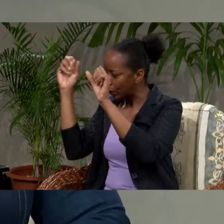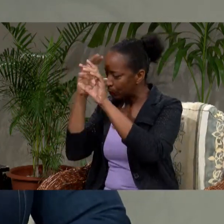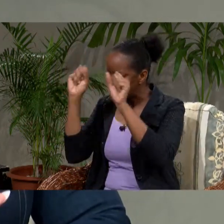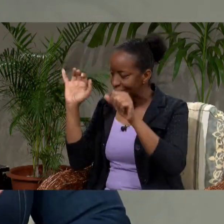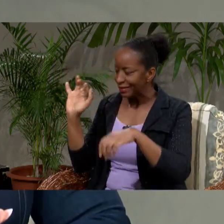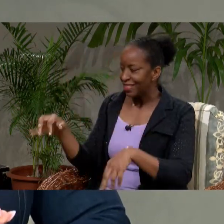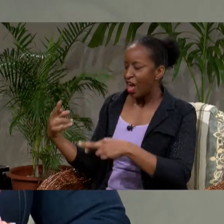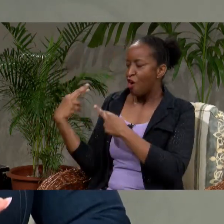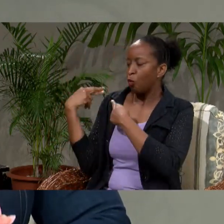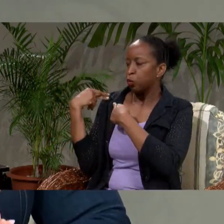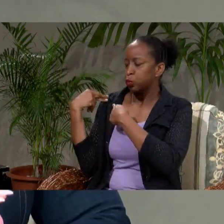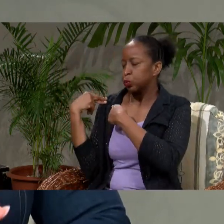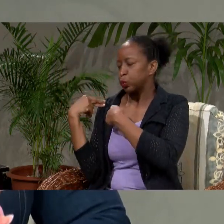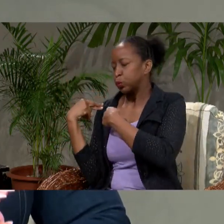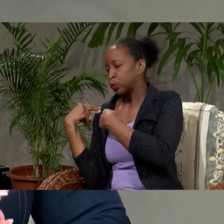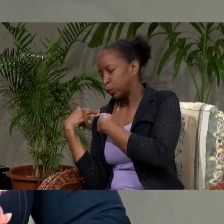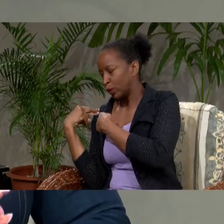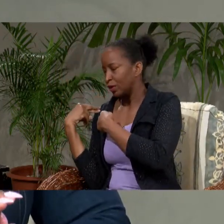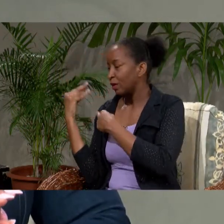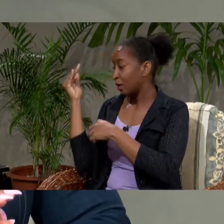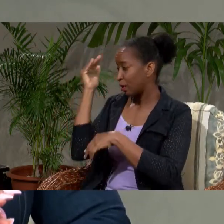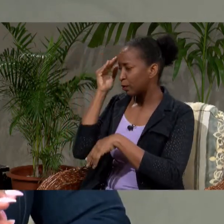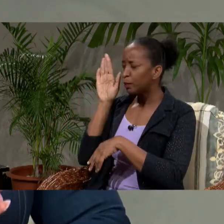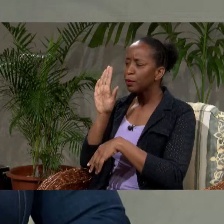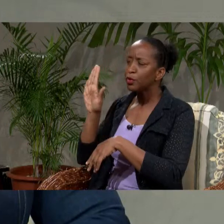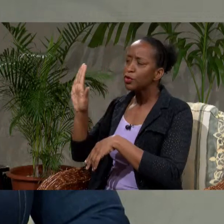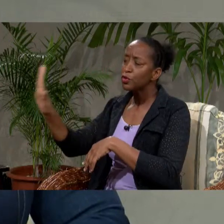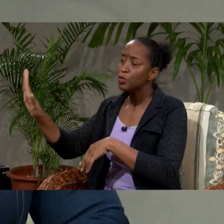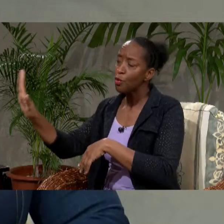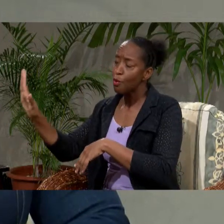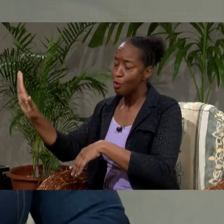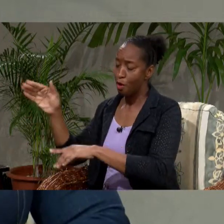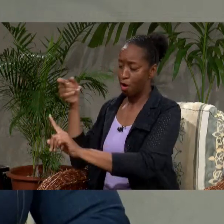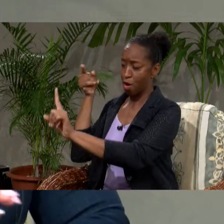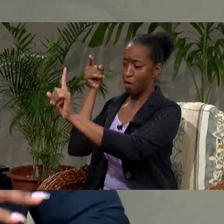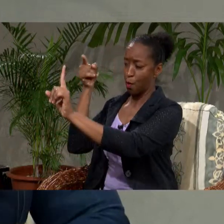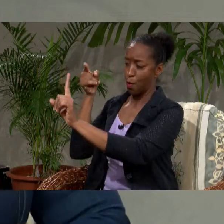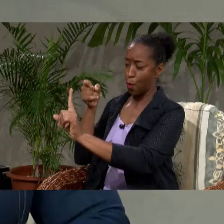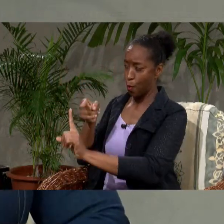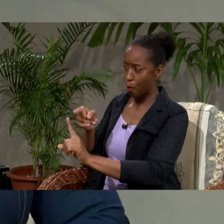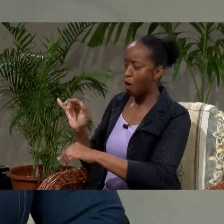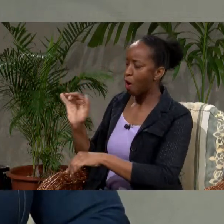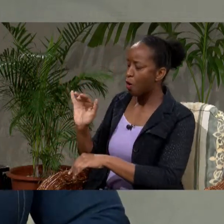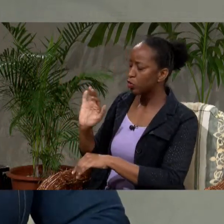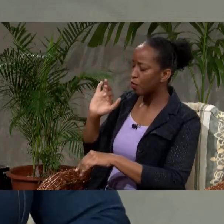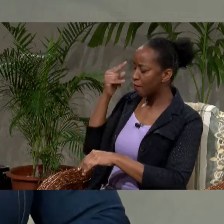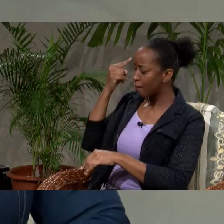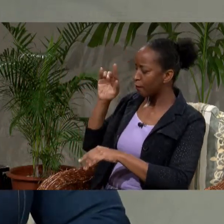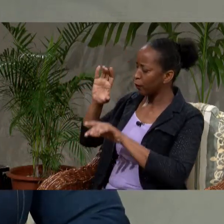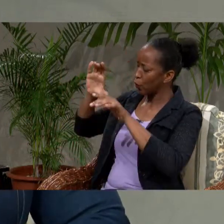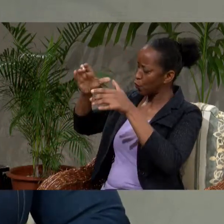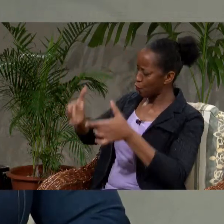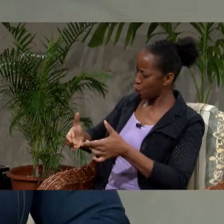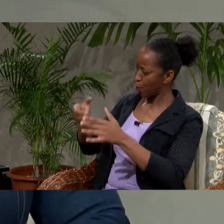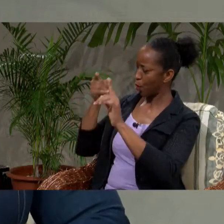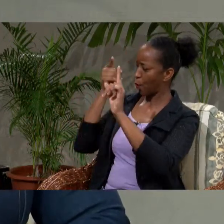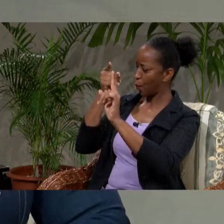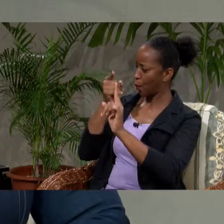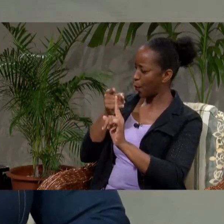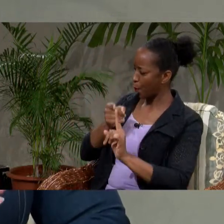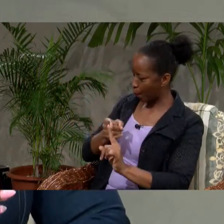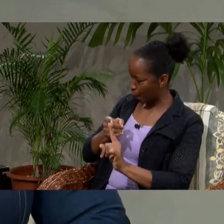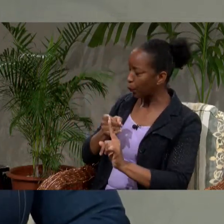burden, but I know you have your own objectives as well as the overarching objectives of the